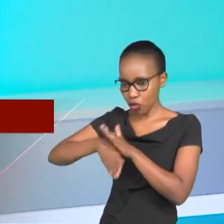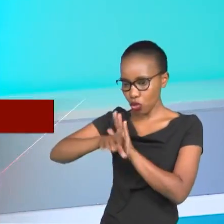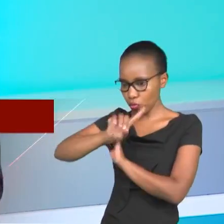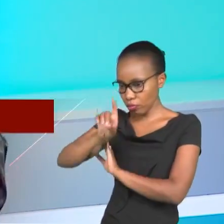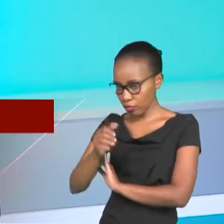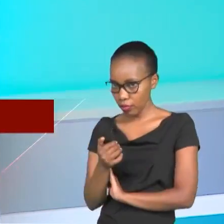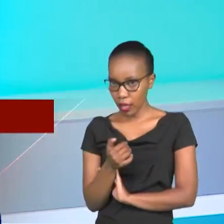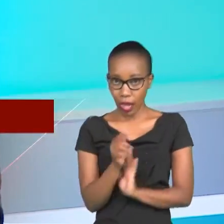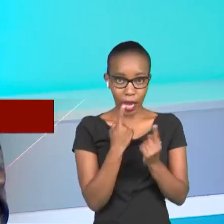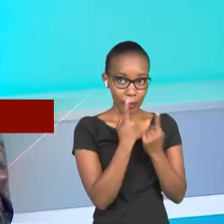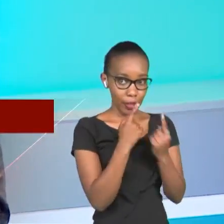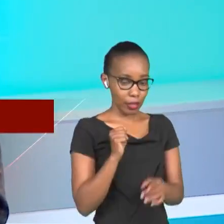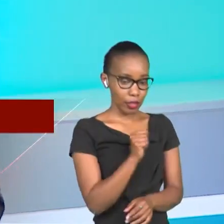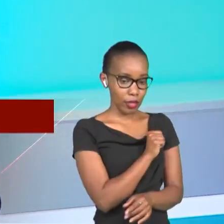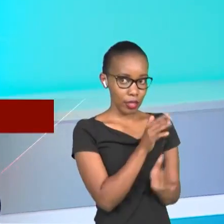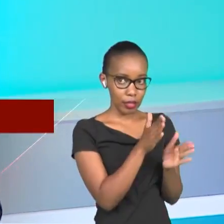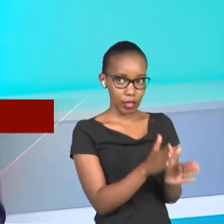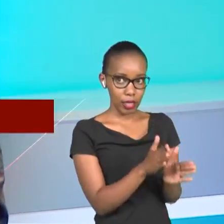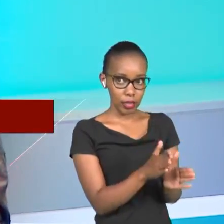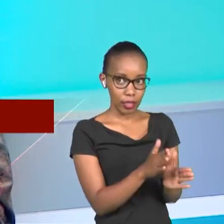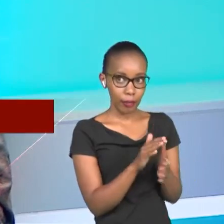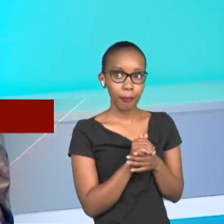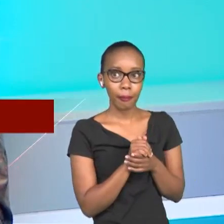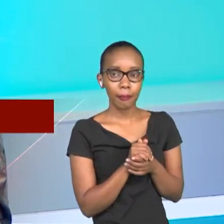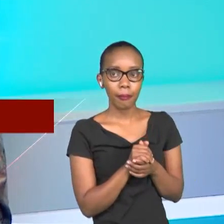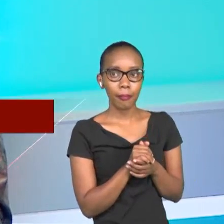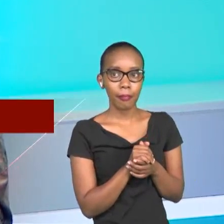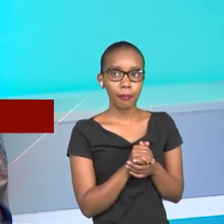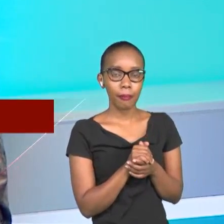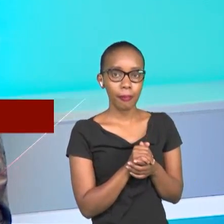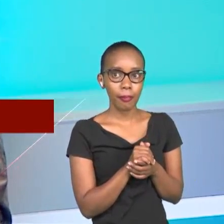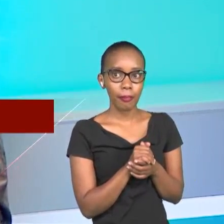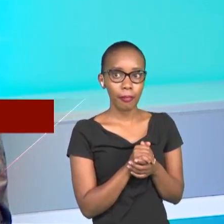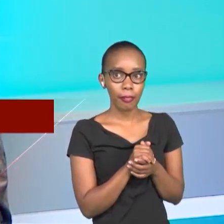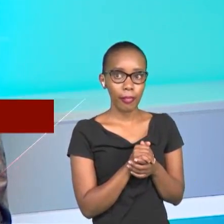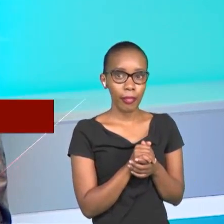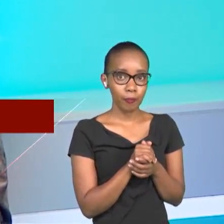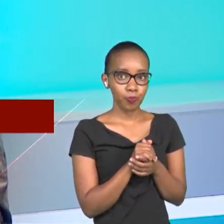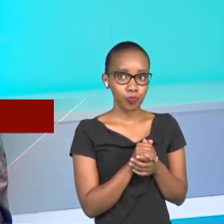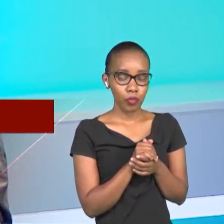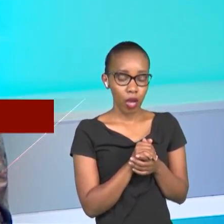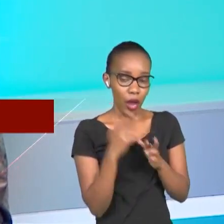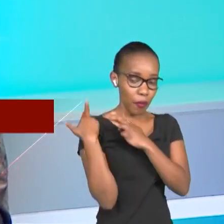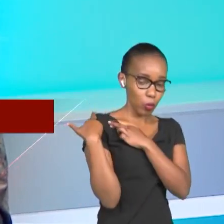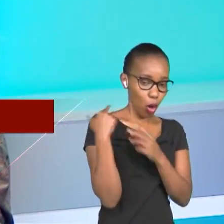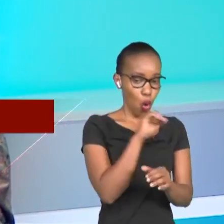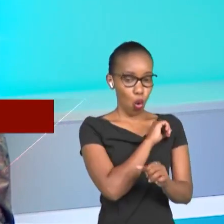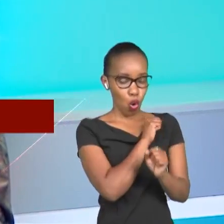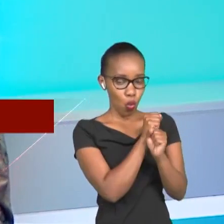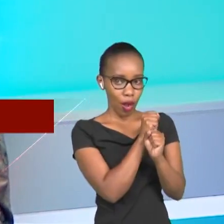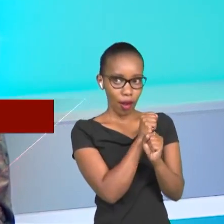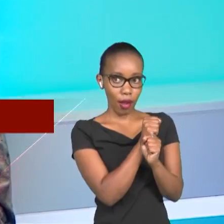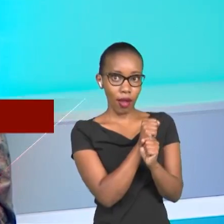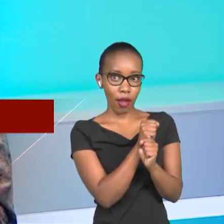that senators are only doing what they have been empowered or what they have been entitled to do